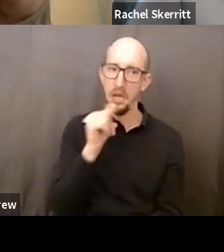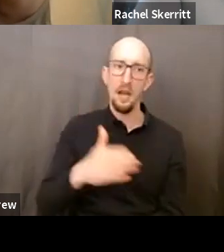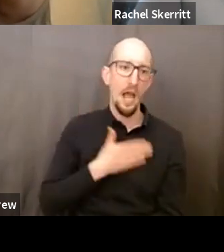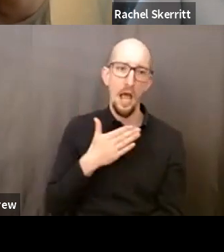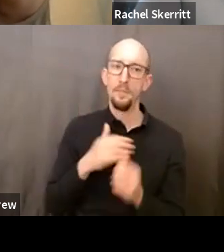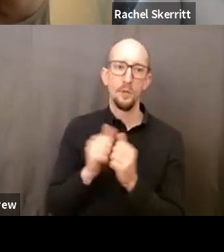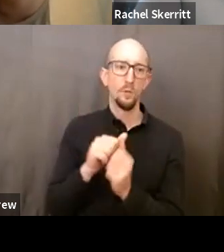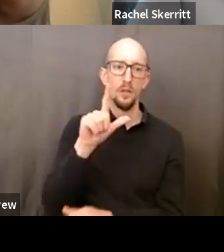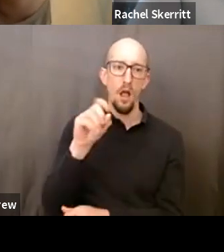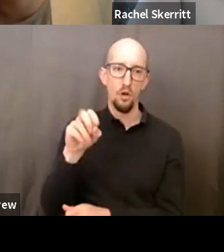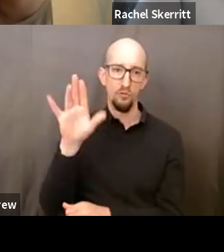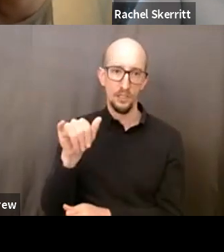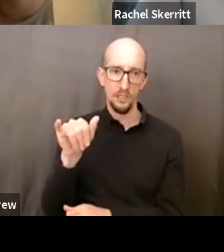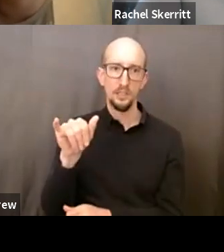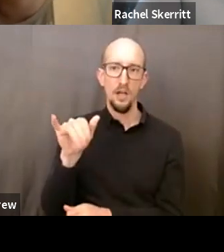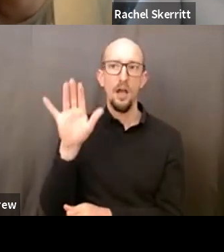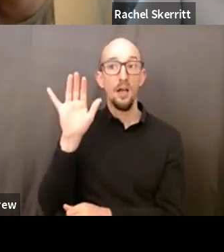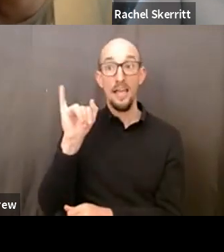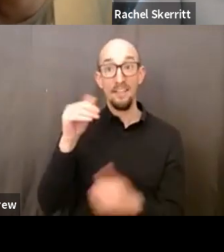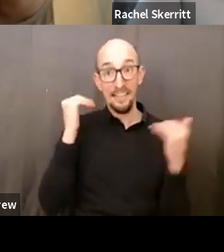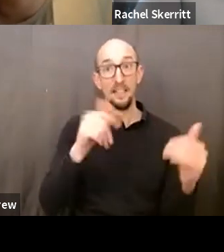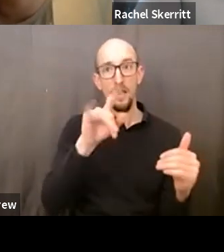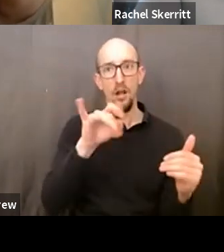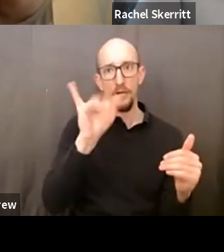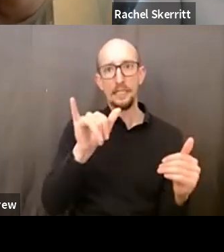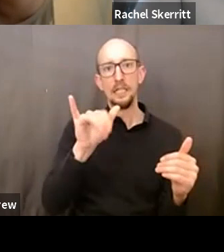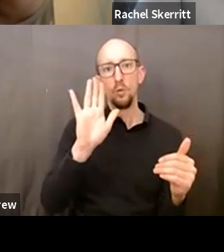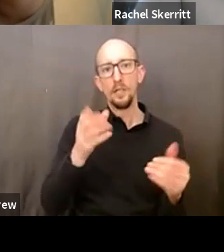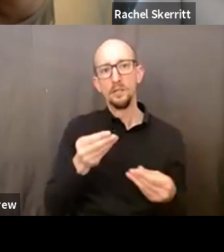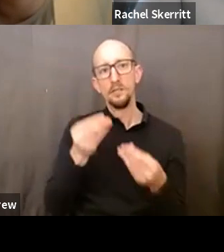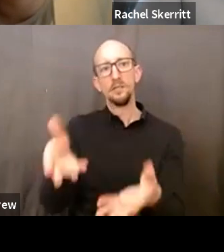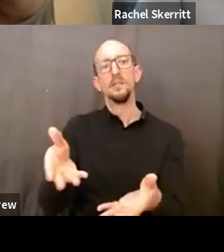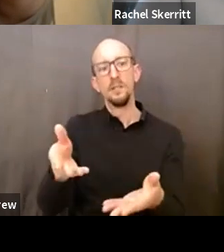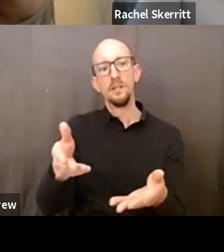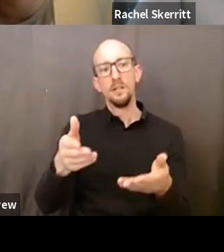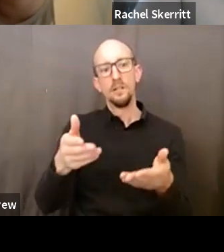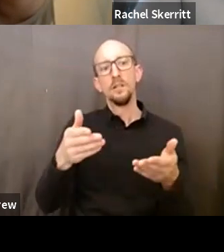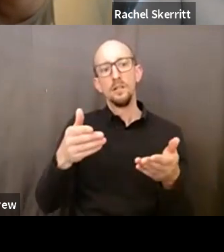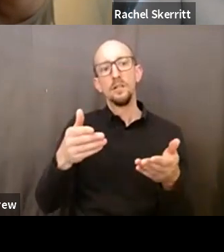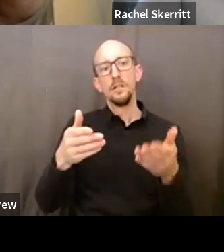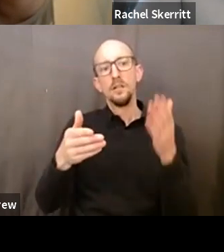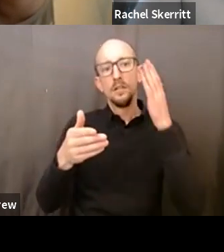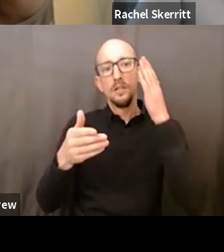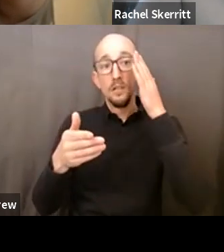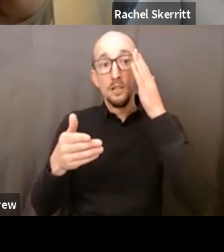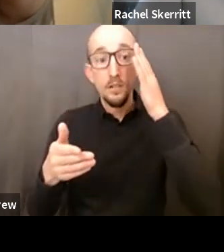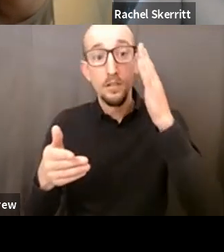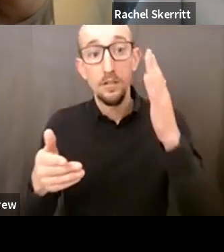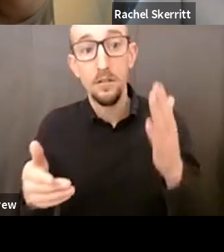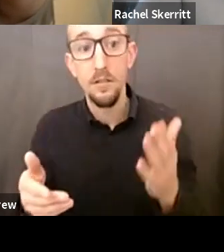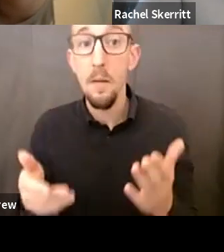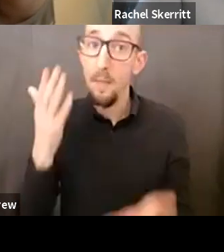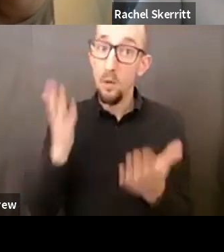result in a student body that achieves the goal of the working group, I think that we